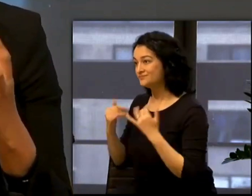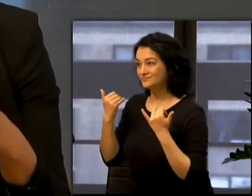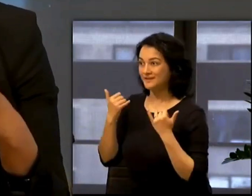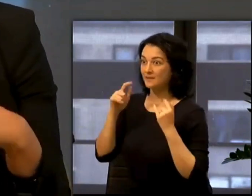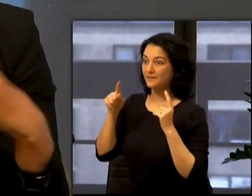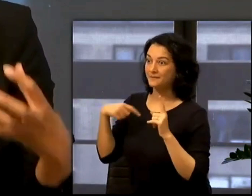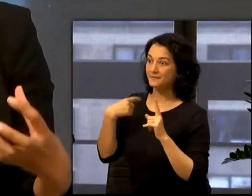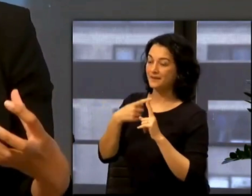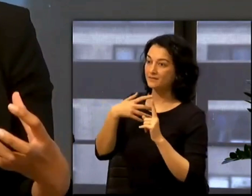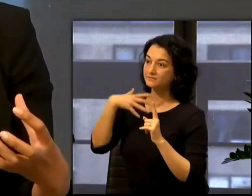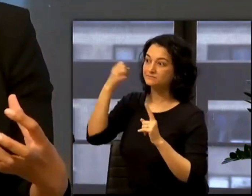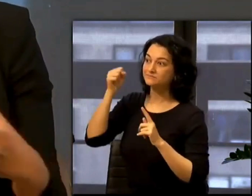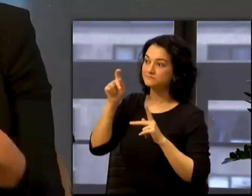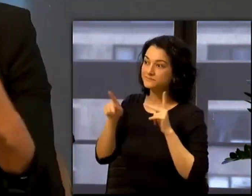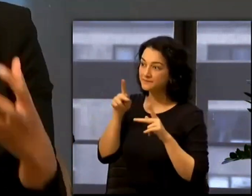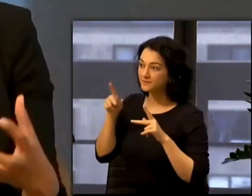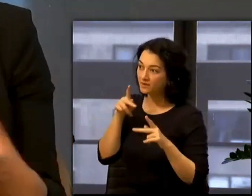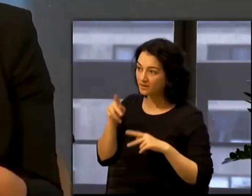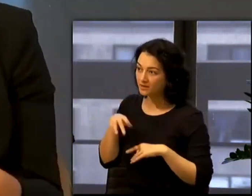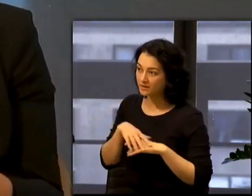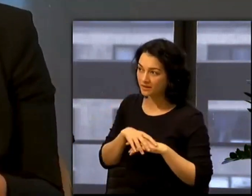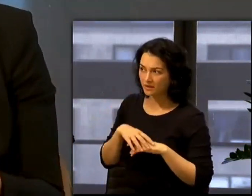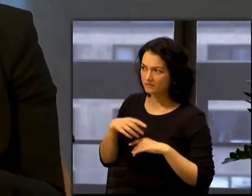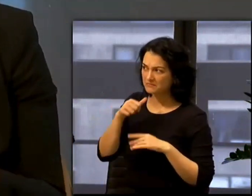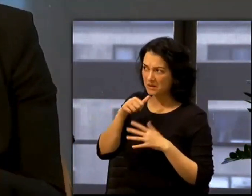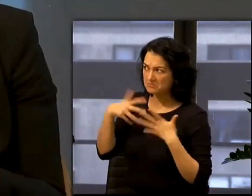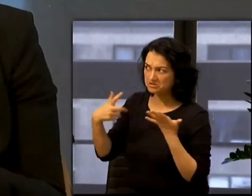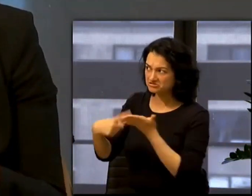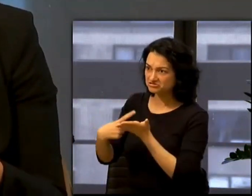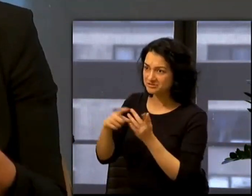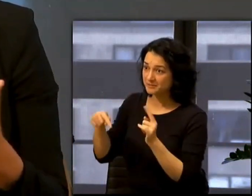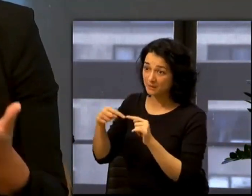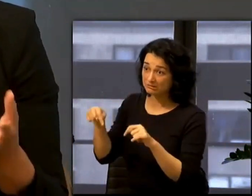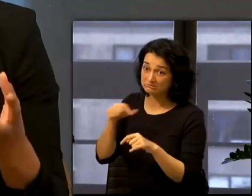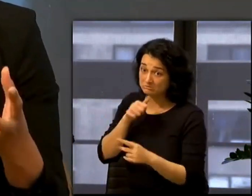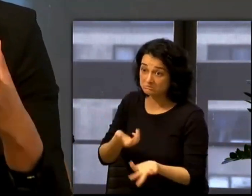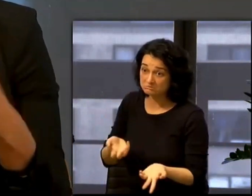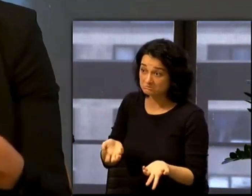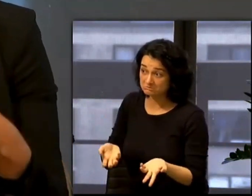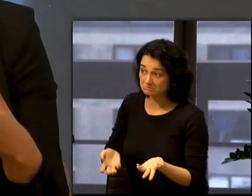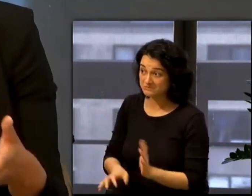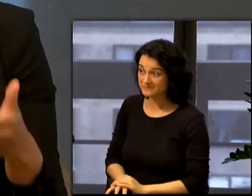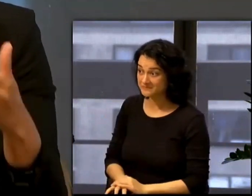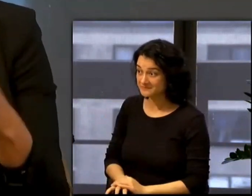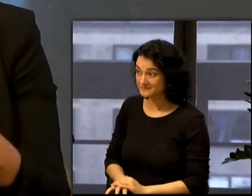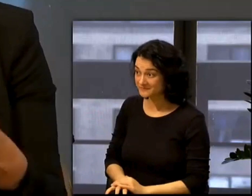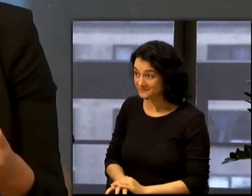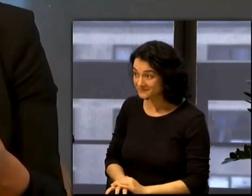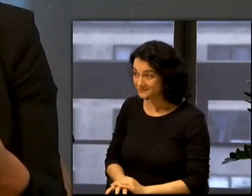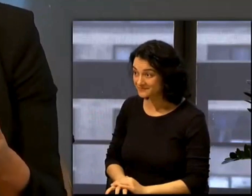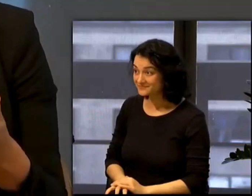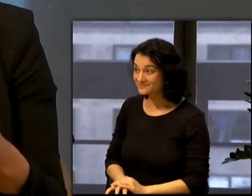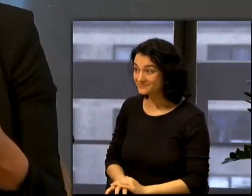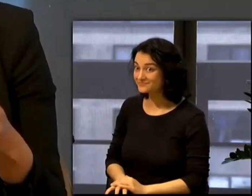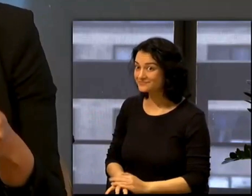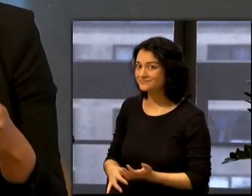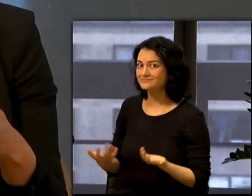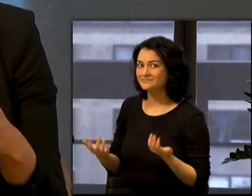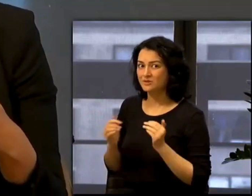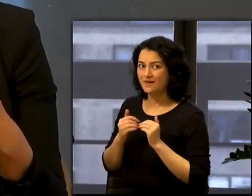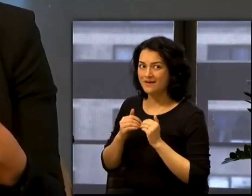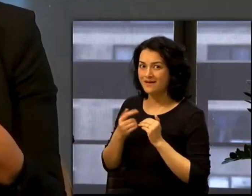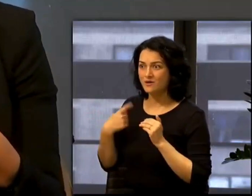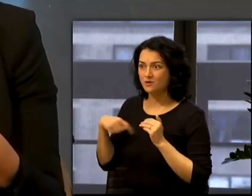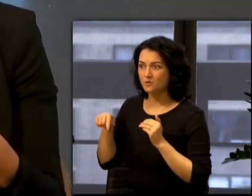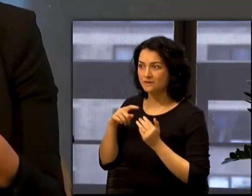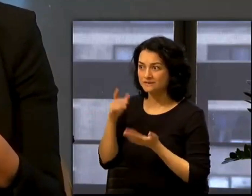sure that we're not, unintentionally and, ironically, like replicating systems that we're looking to dismantle is making sure that we have a robust